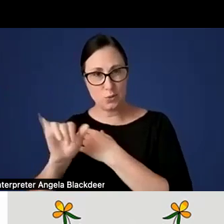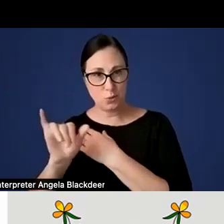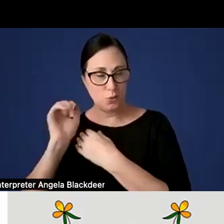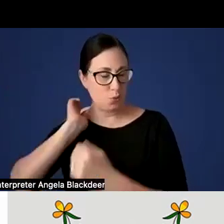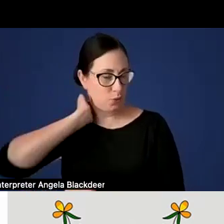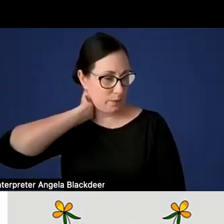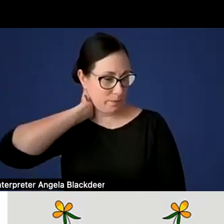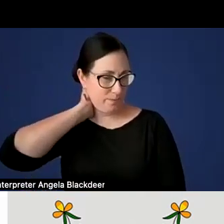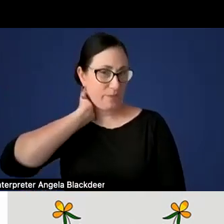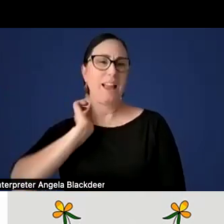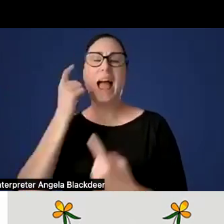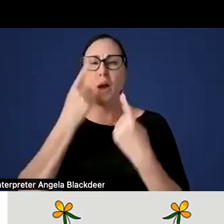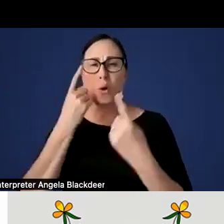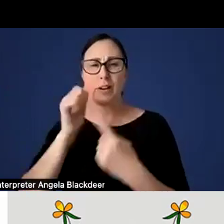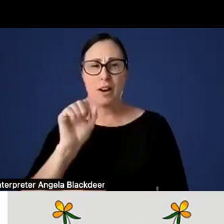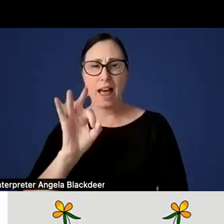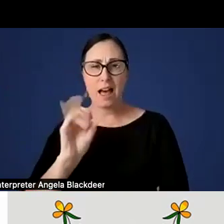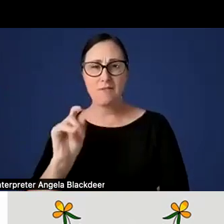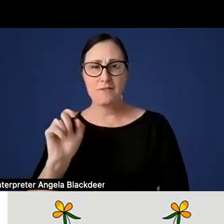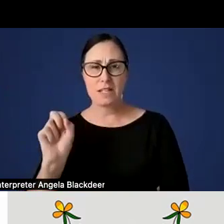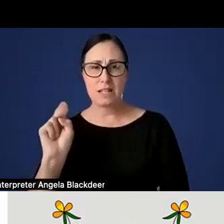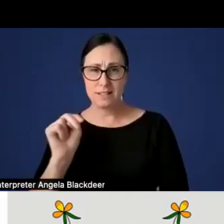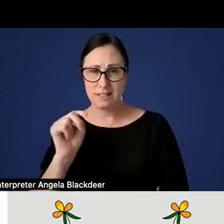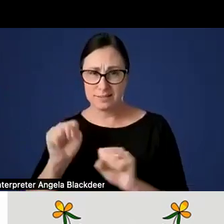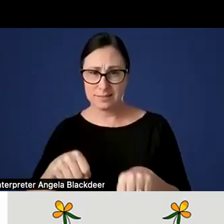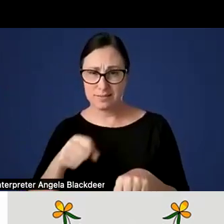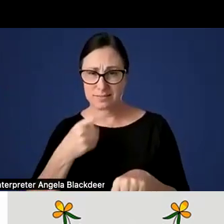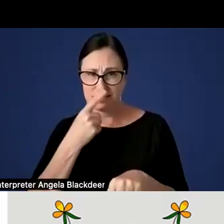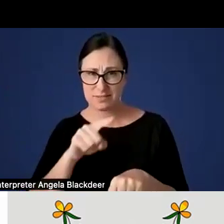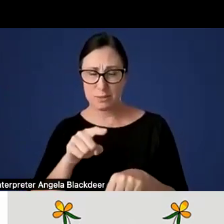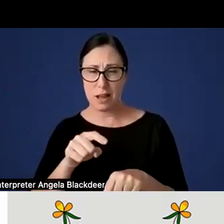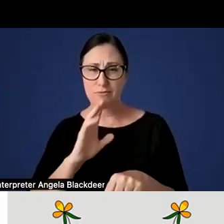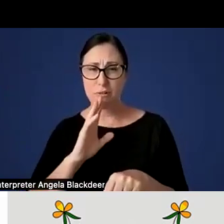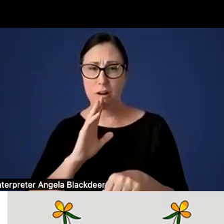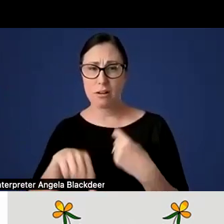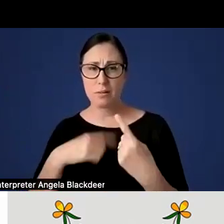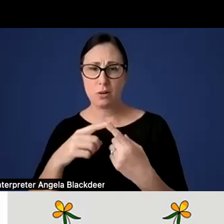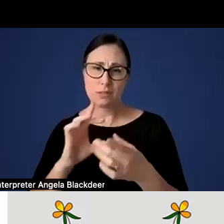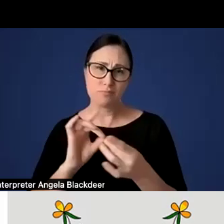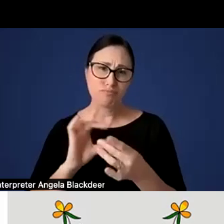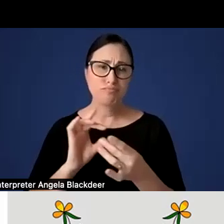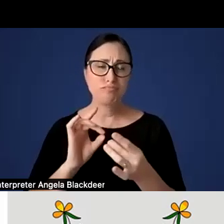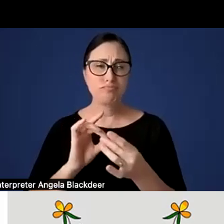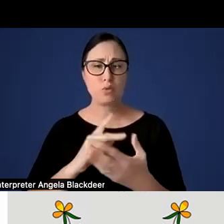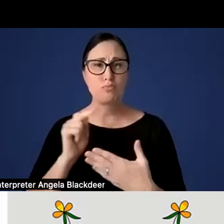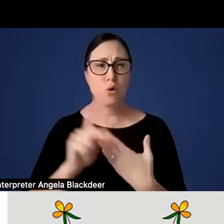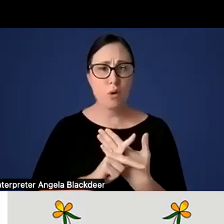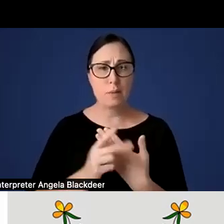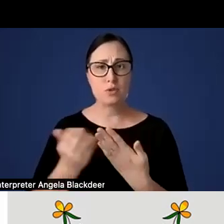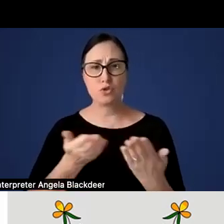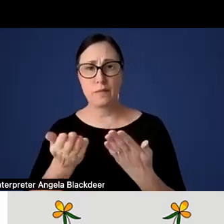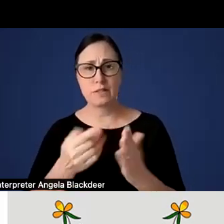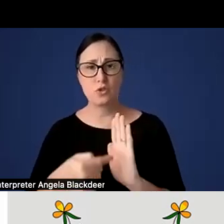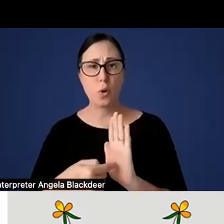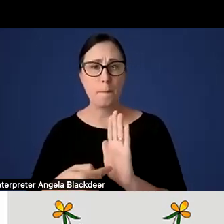wonder, Afton, if you can speak about some of those services or programs or models of service